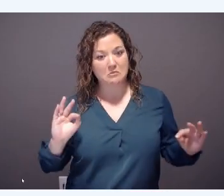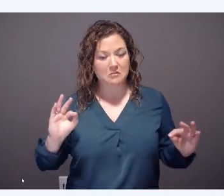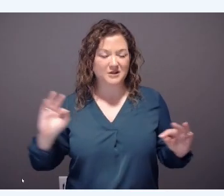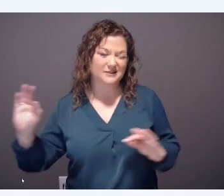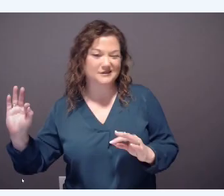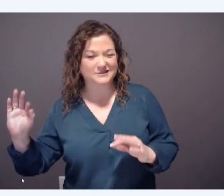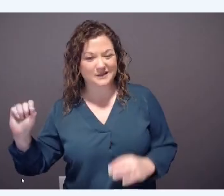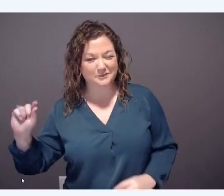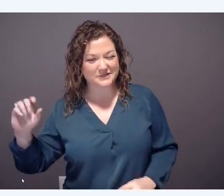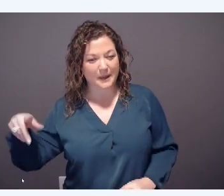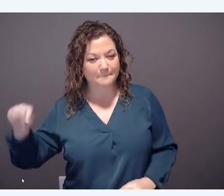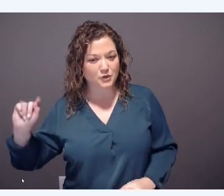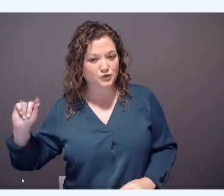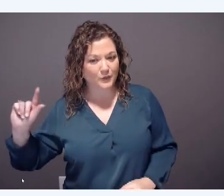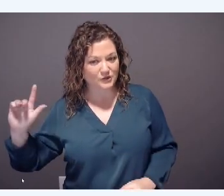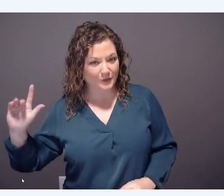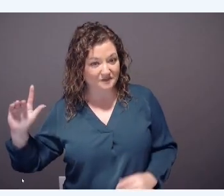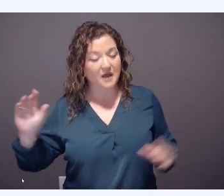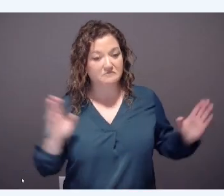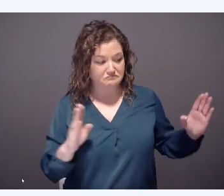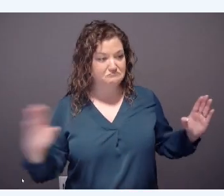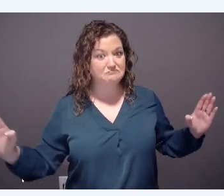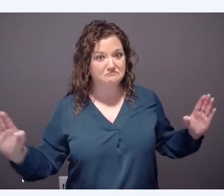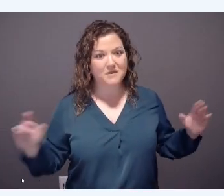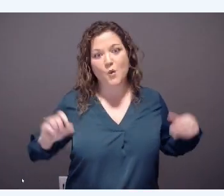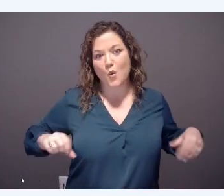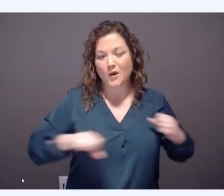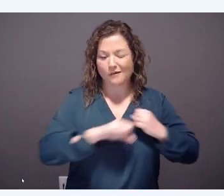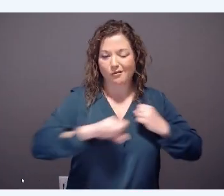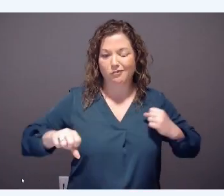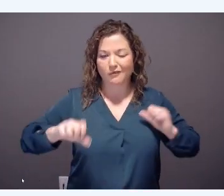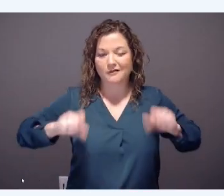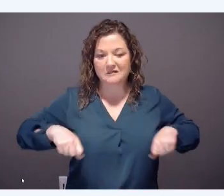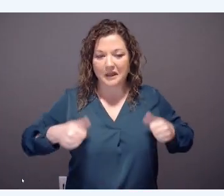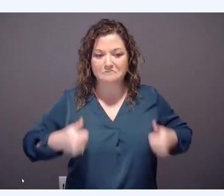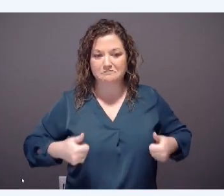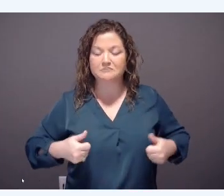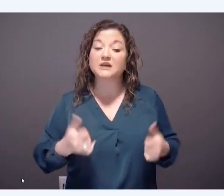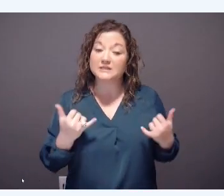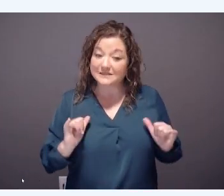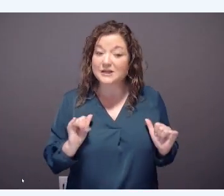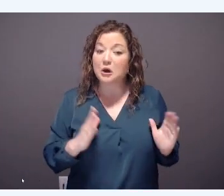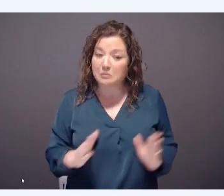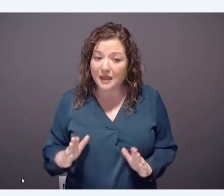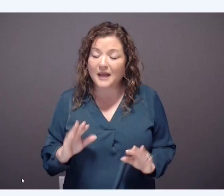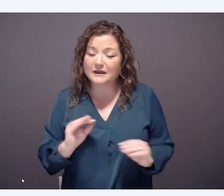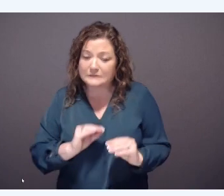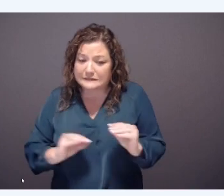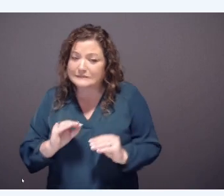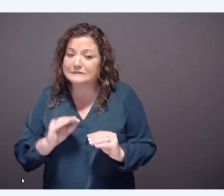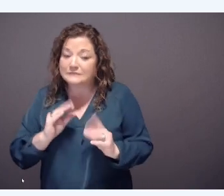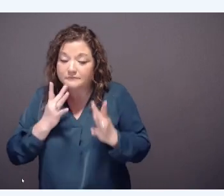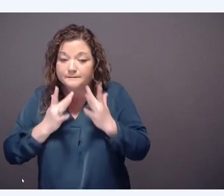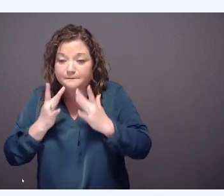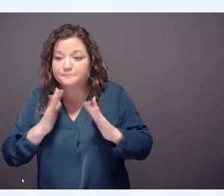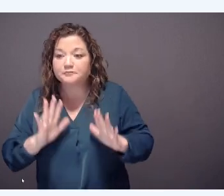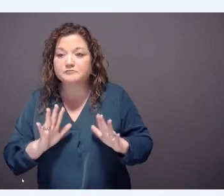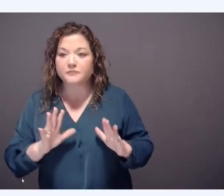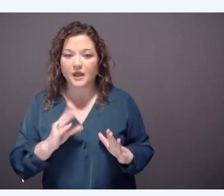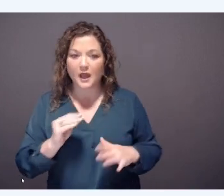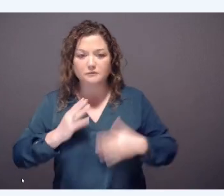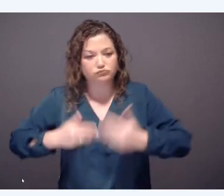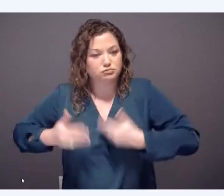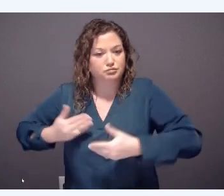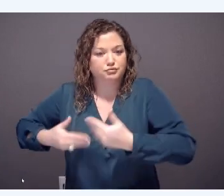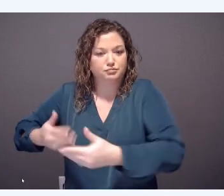the airspace capacity, we think we can make it to February. So we're still planning conservatively, and we're pushing forward with the construction aggressively,